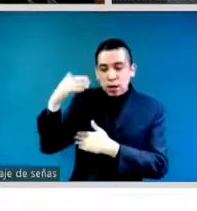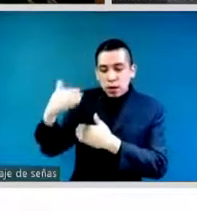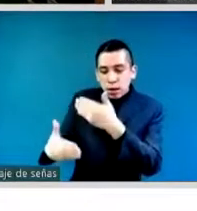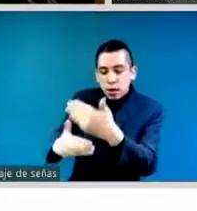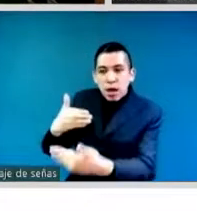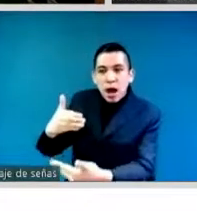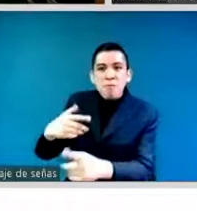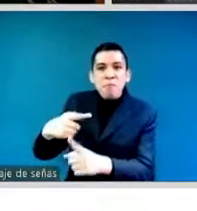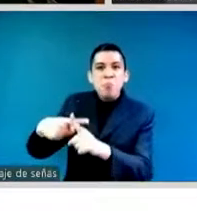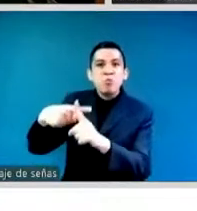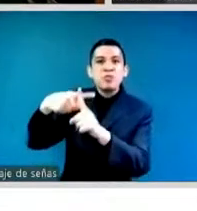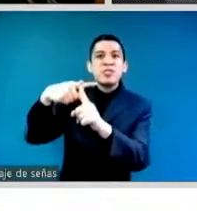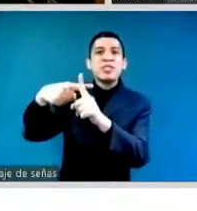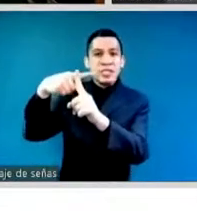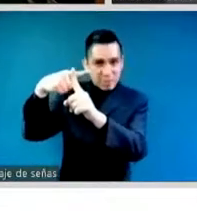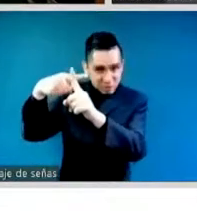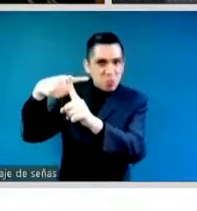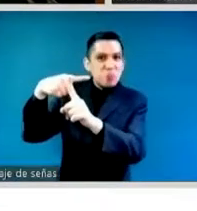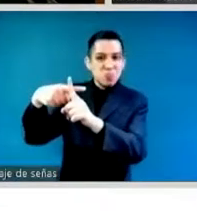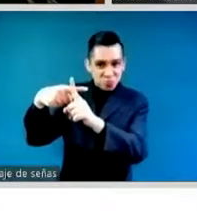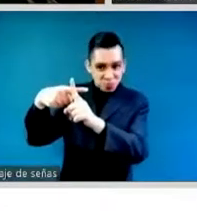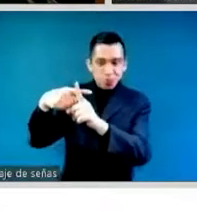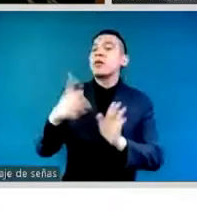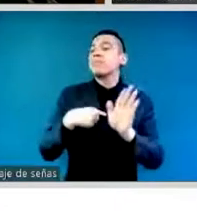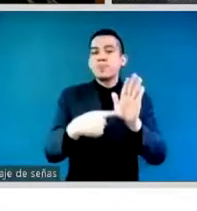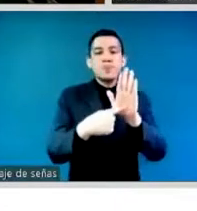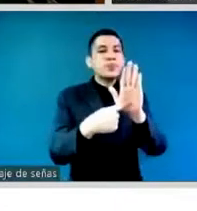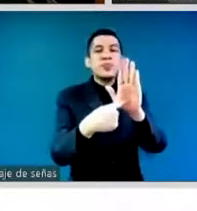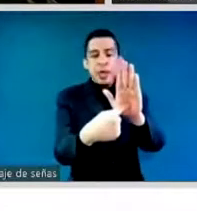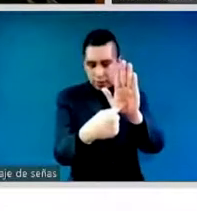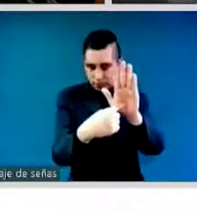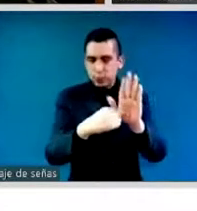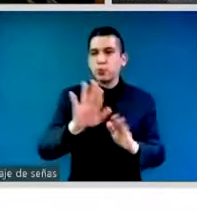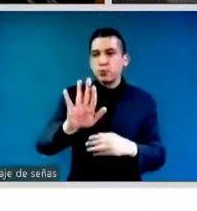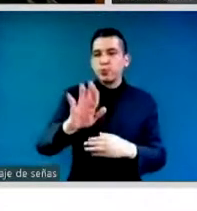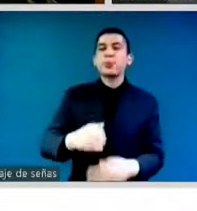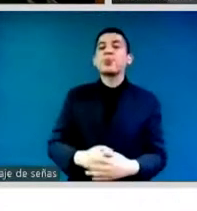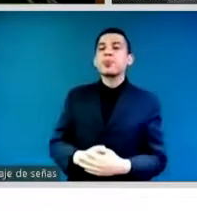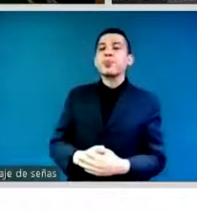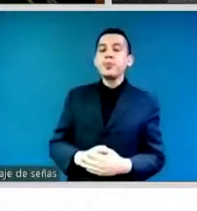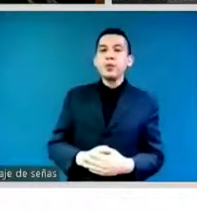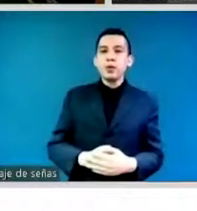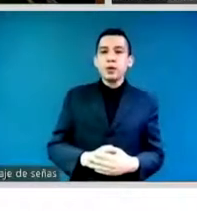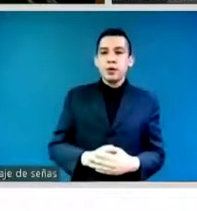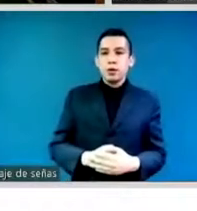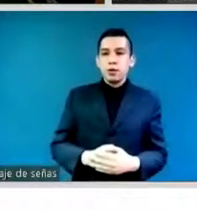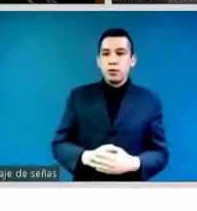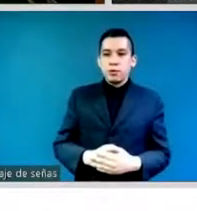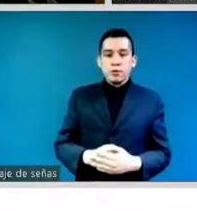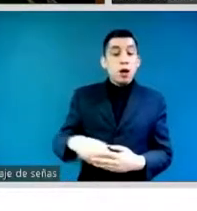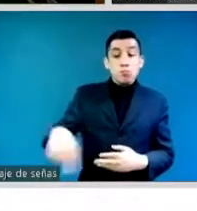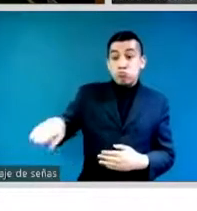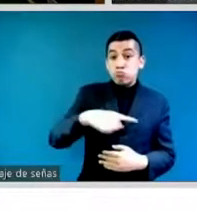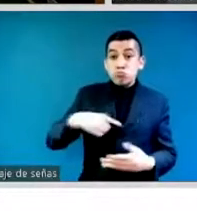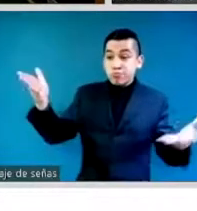when women are at the peace negotiating table, peace accords are 35% more likely to last 15 years or more than when they are